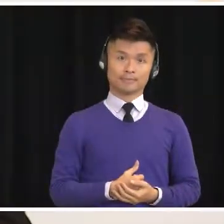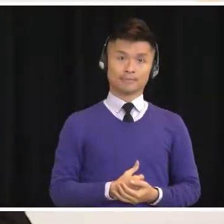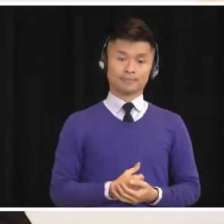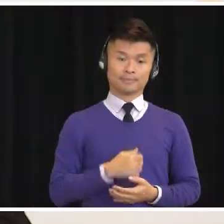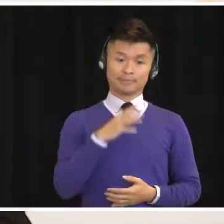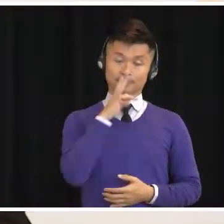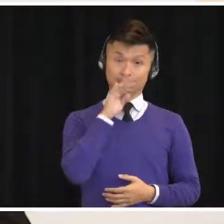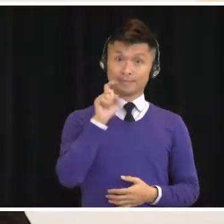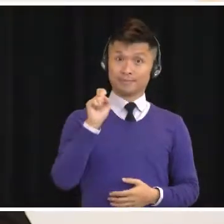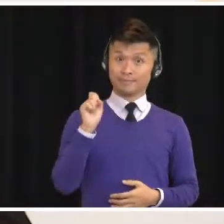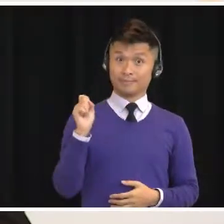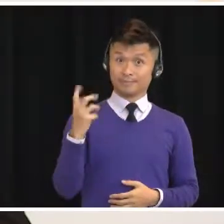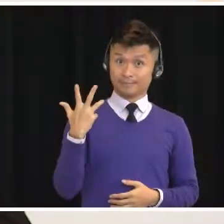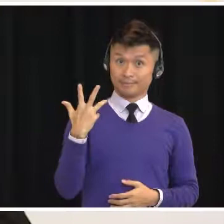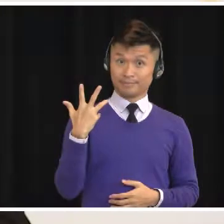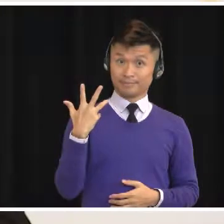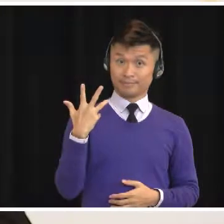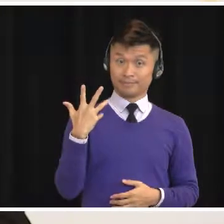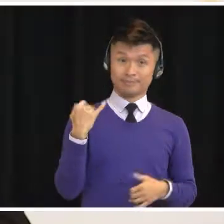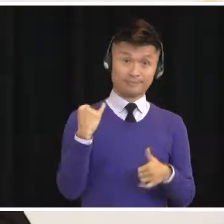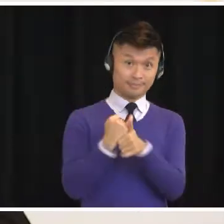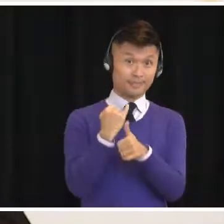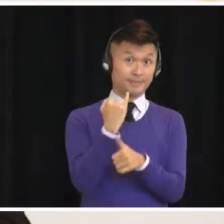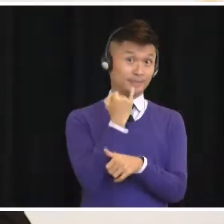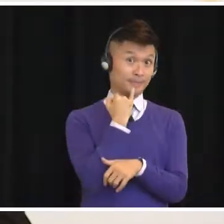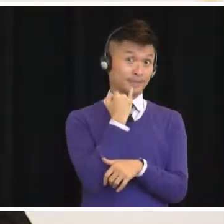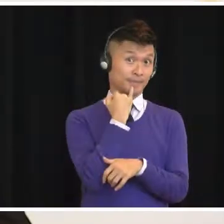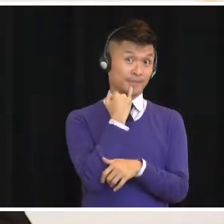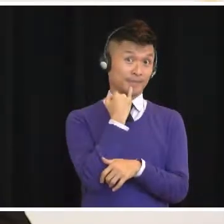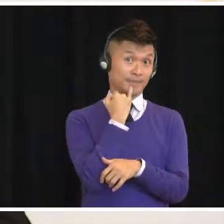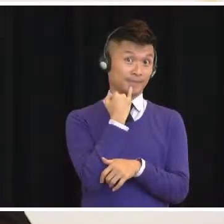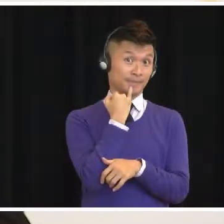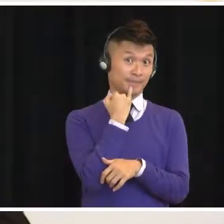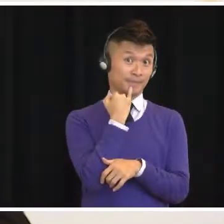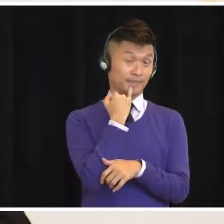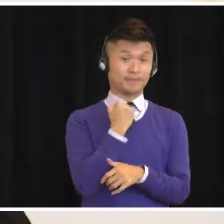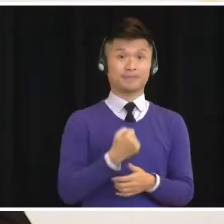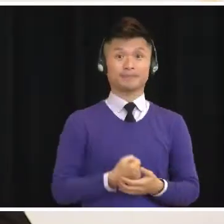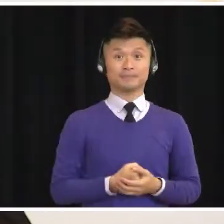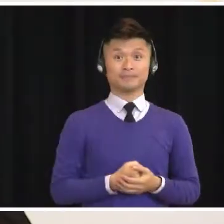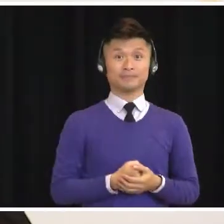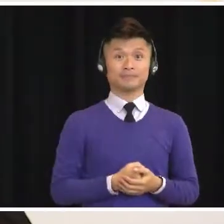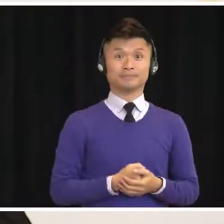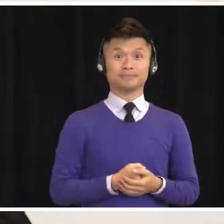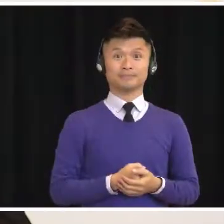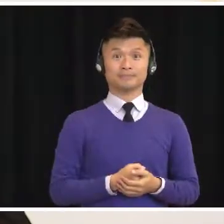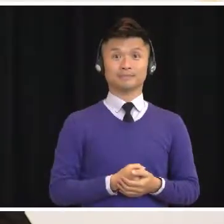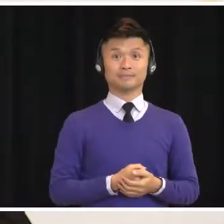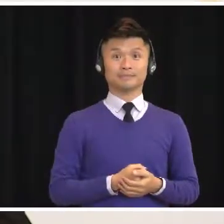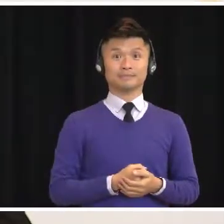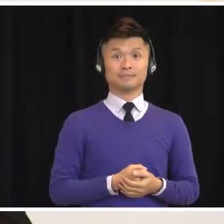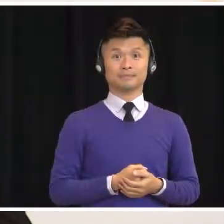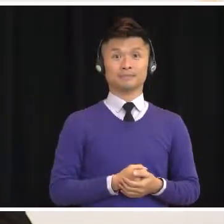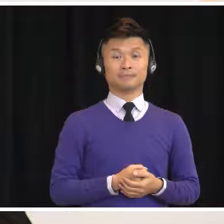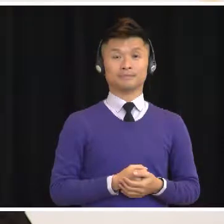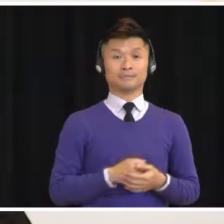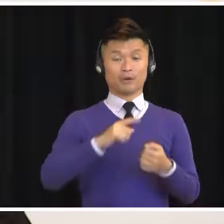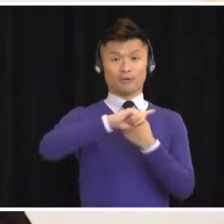to participate in proceedings that relate to property only?